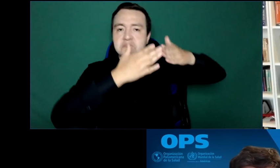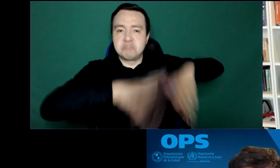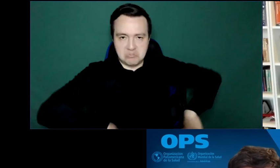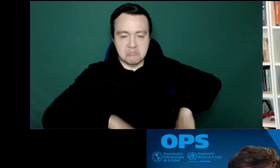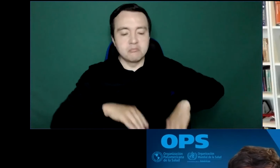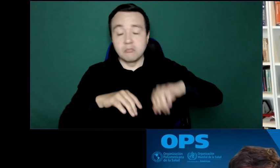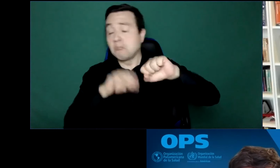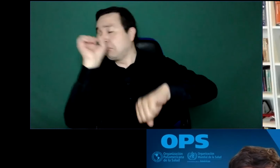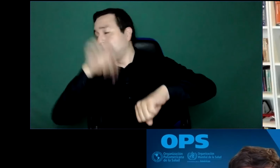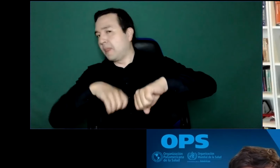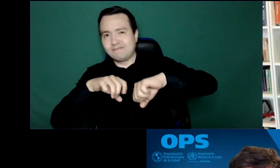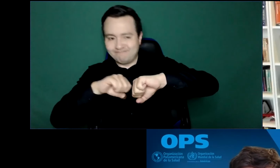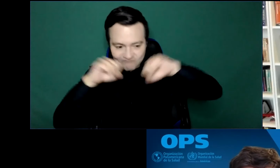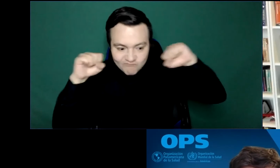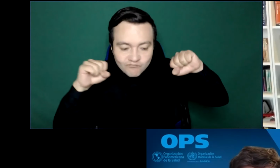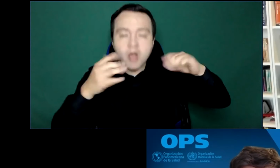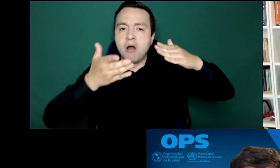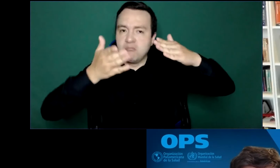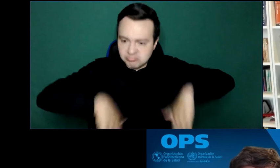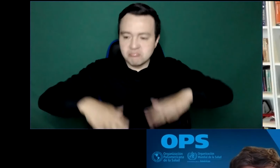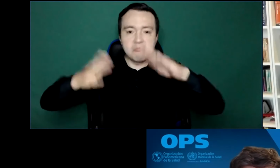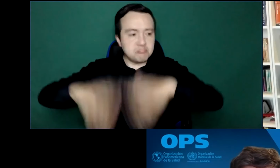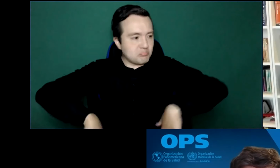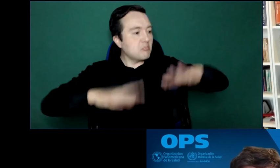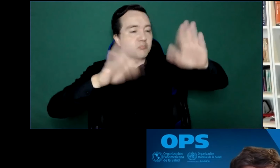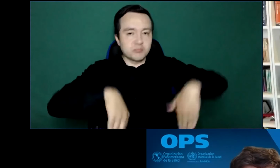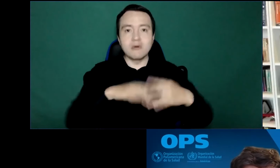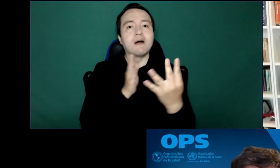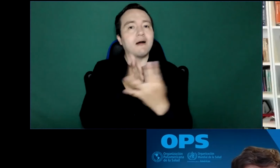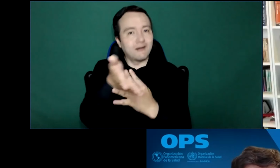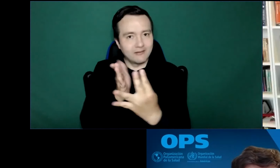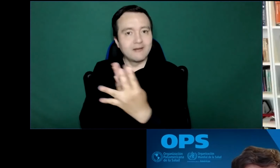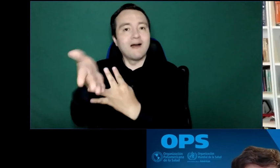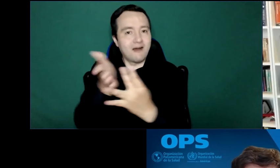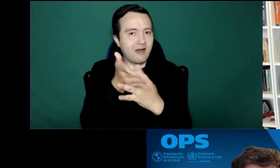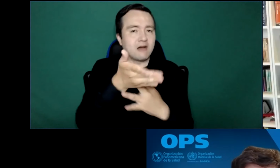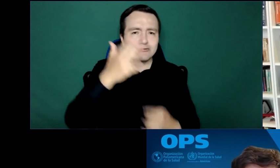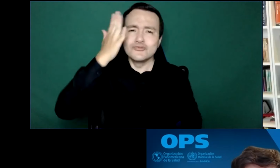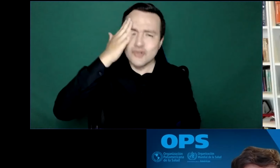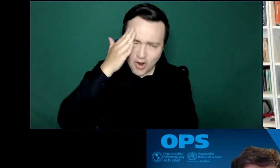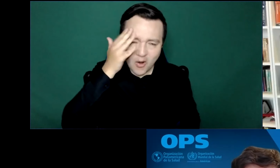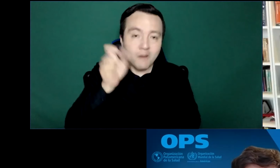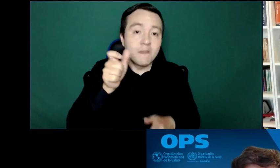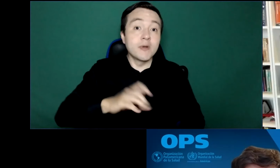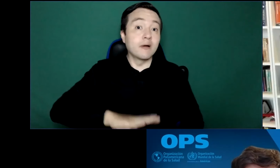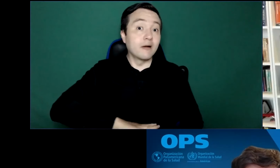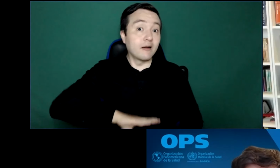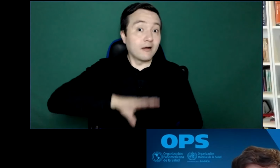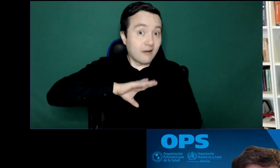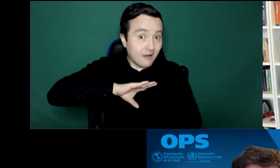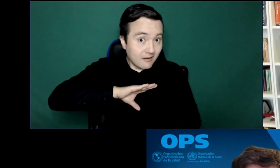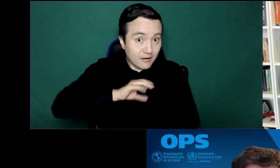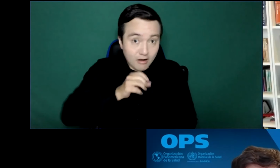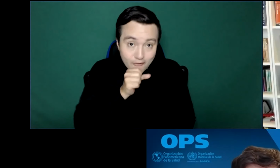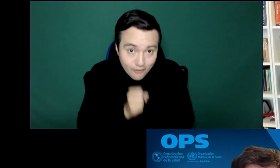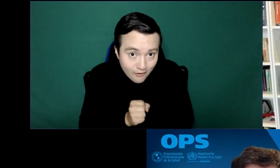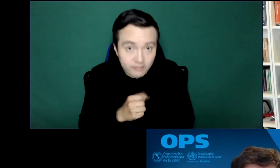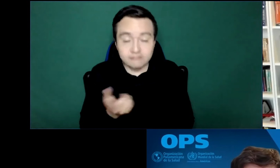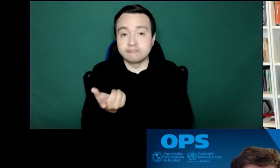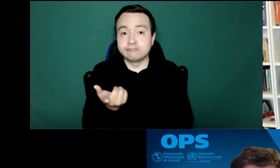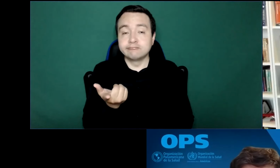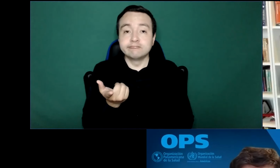territories and how they affect differently depending on age, sex, and prior health conditions,